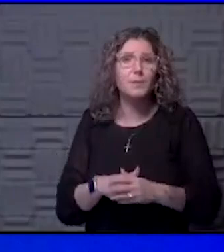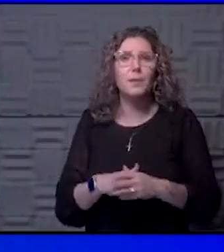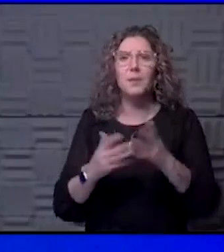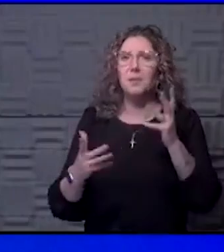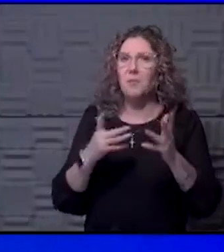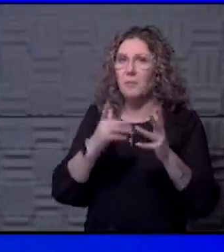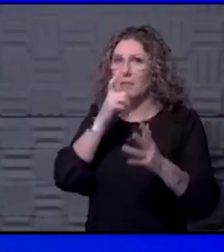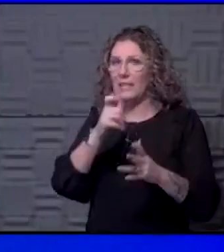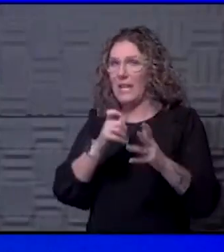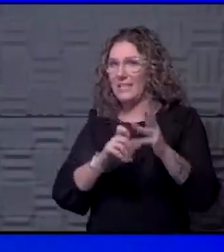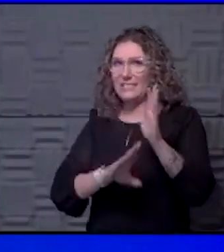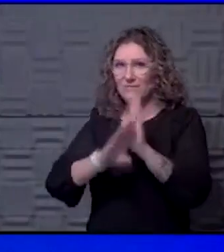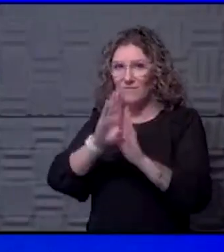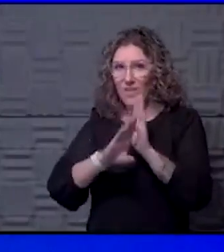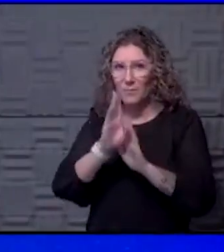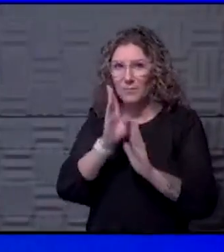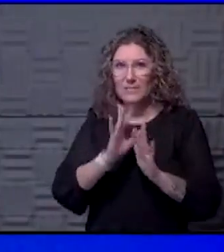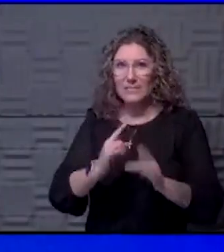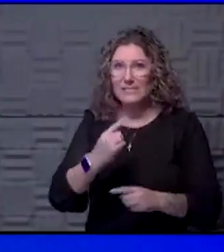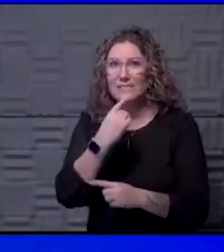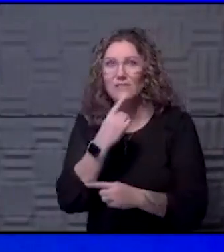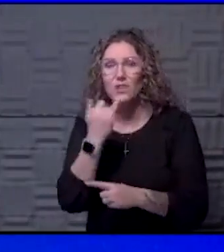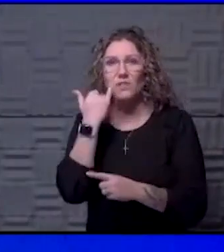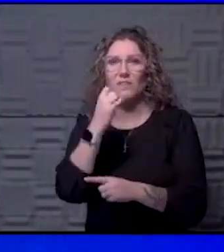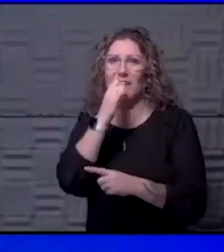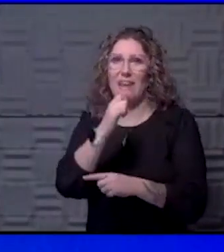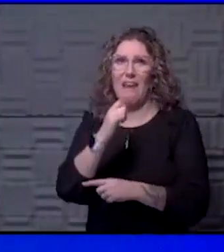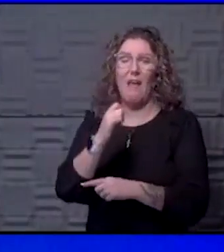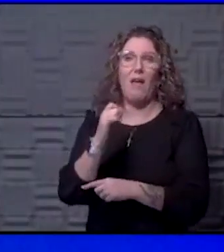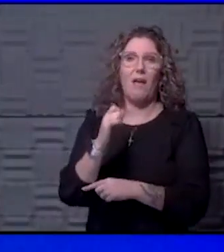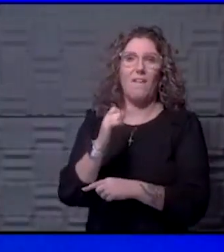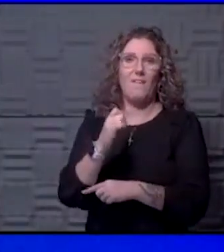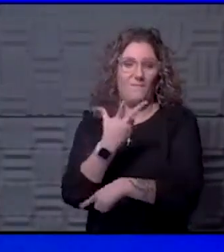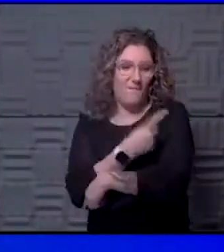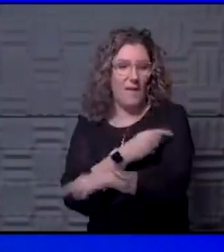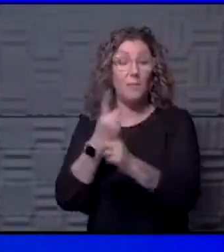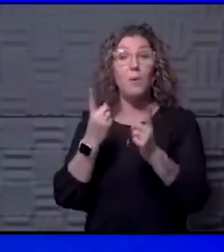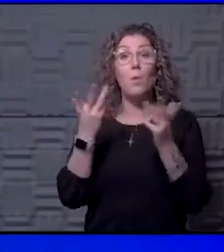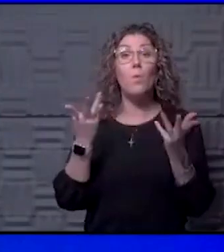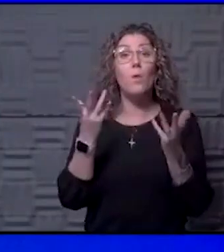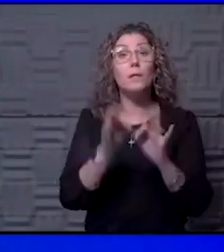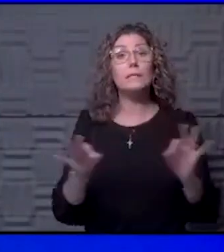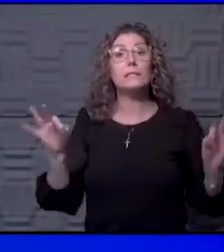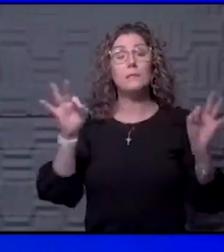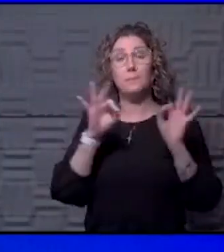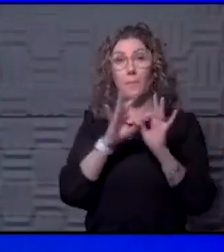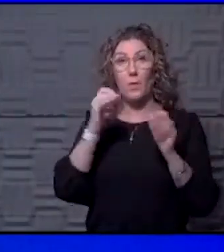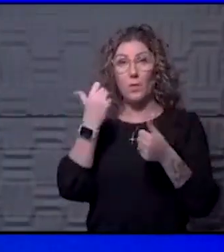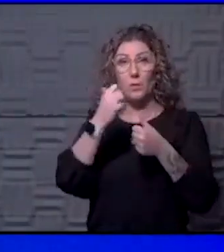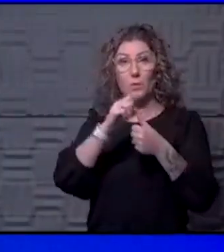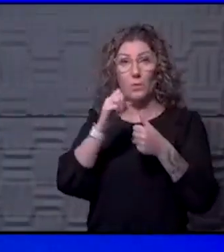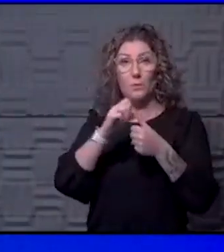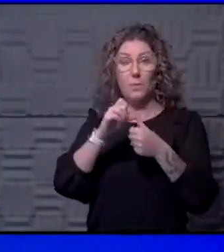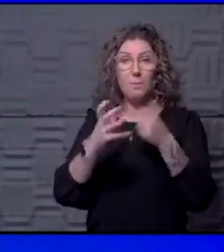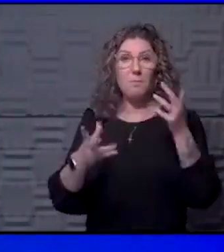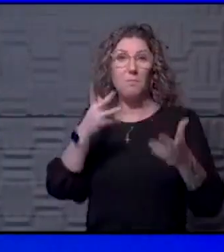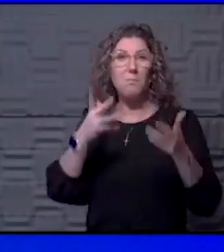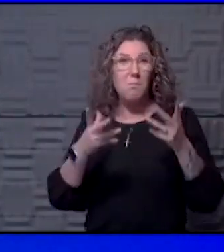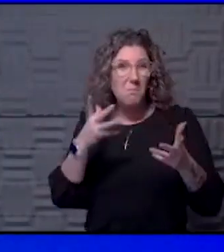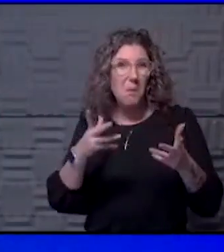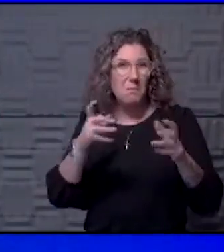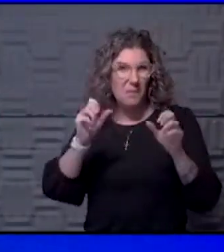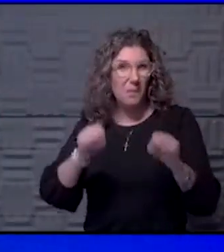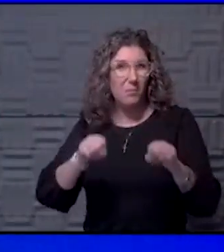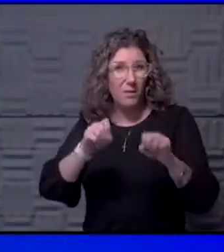won't develop to the severity as if you did not get vaccinated, but the important thing to remember is you may still have the ability to transmit